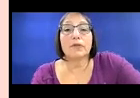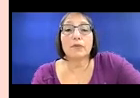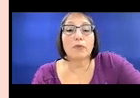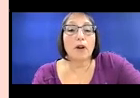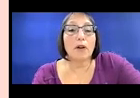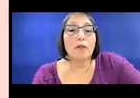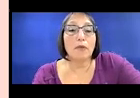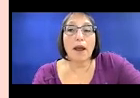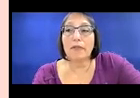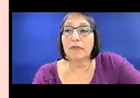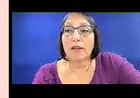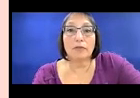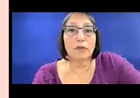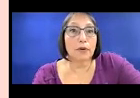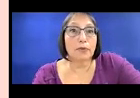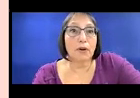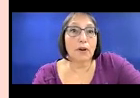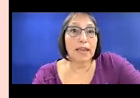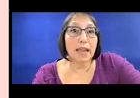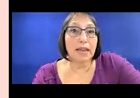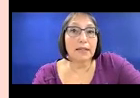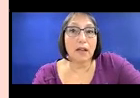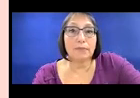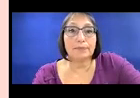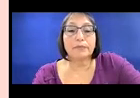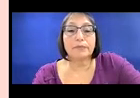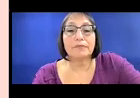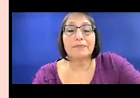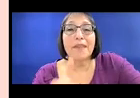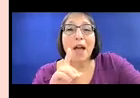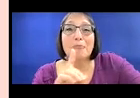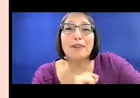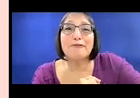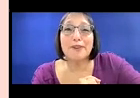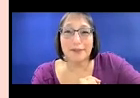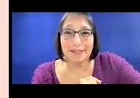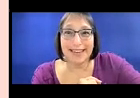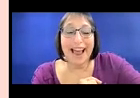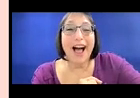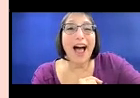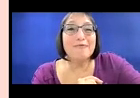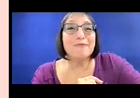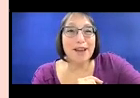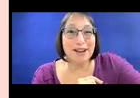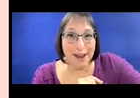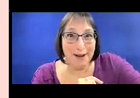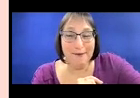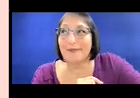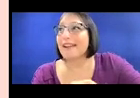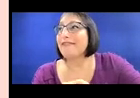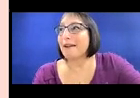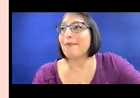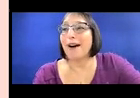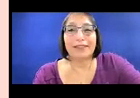Students who are a variety of different kinds of learners are taking ASL. But first, I want to know,